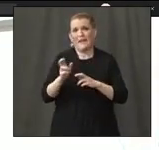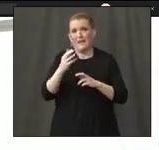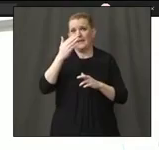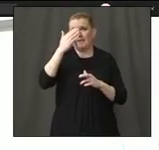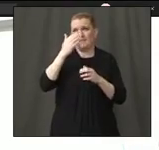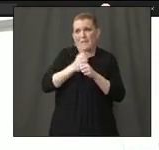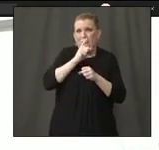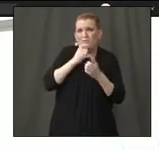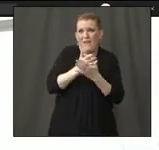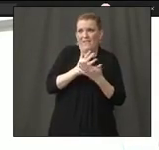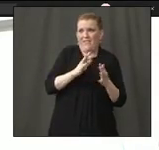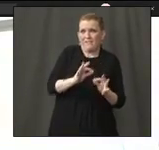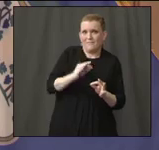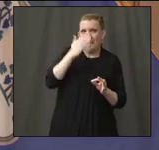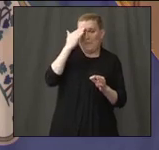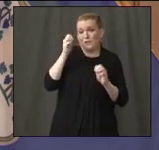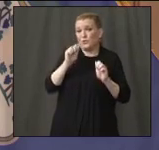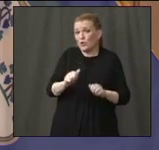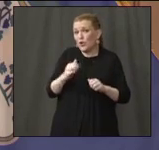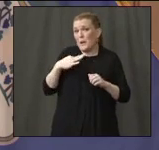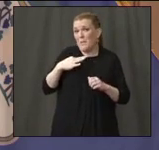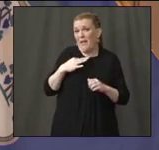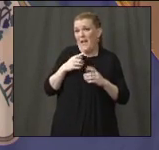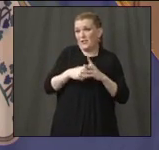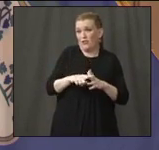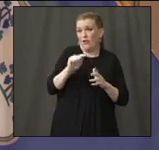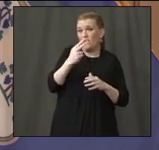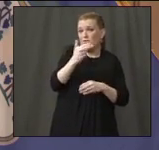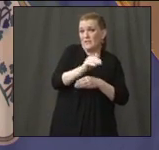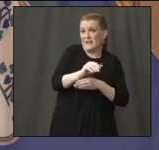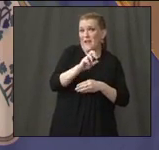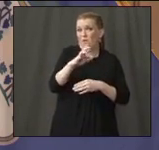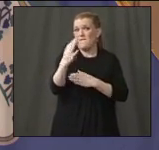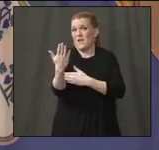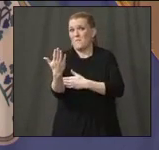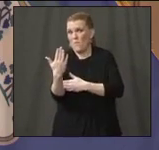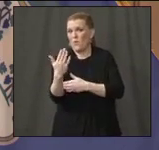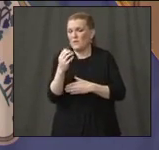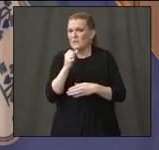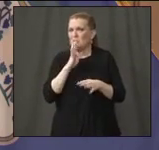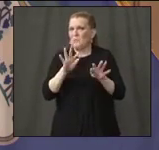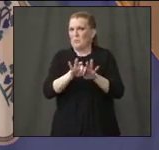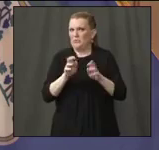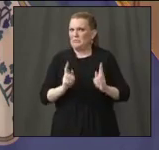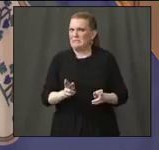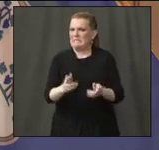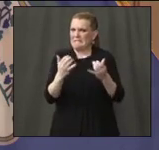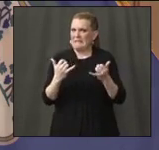you. Thank you, Glenn. Any questions, Max? Hearst, Connecticut Media.